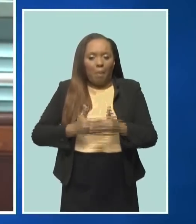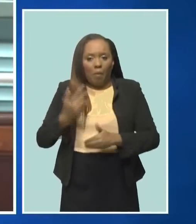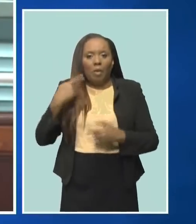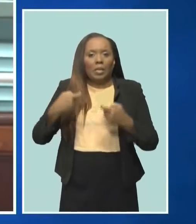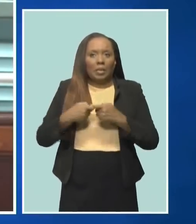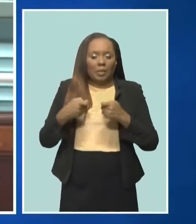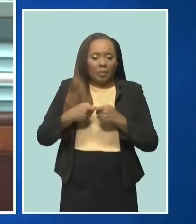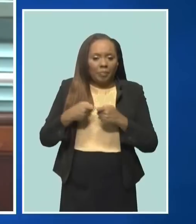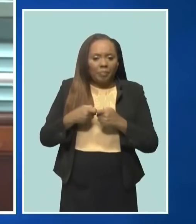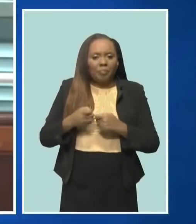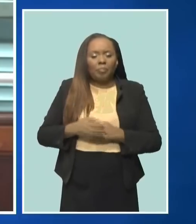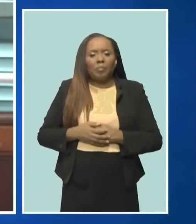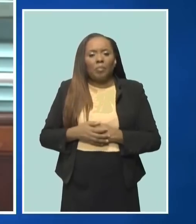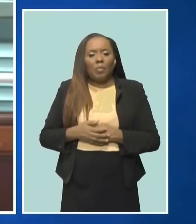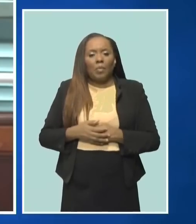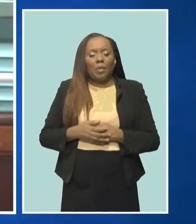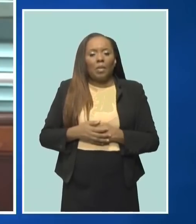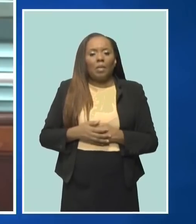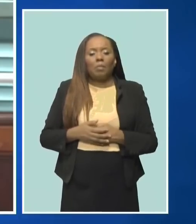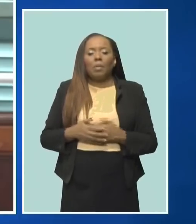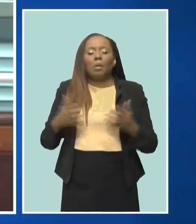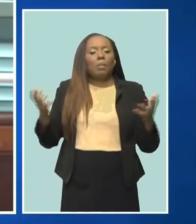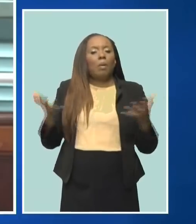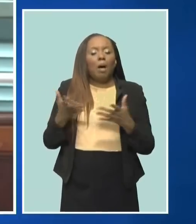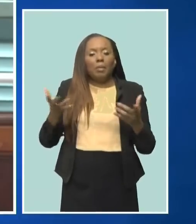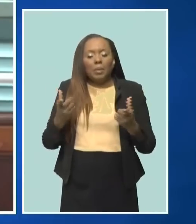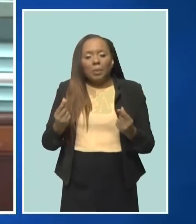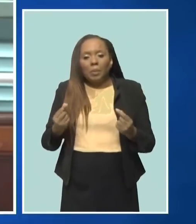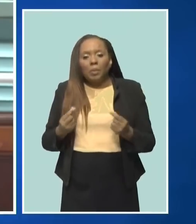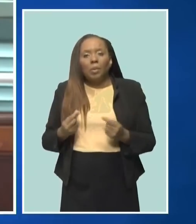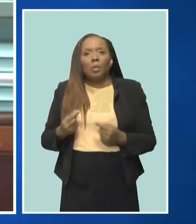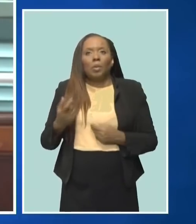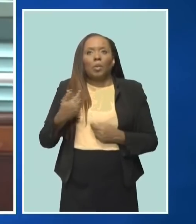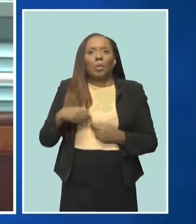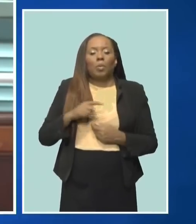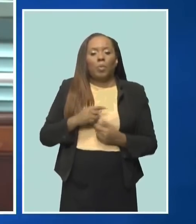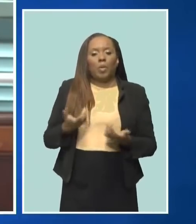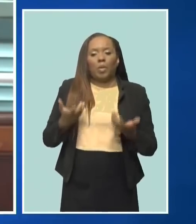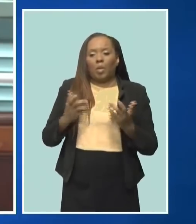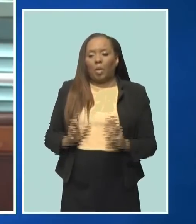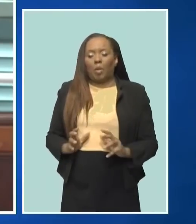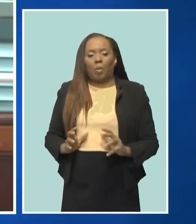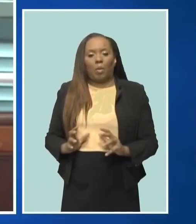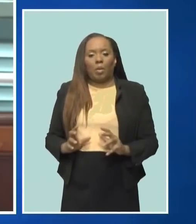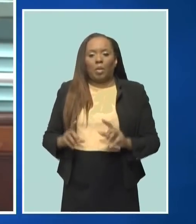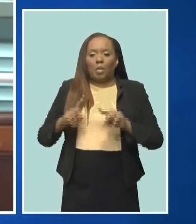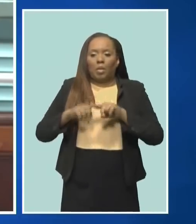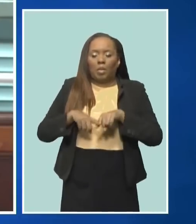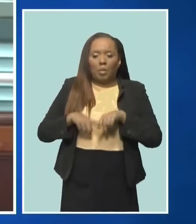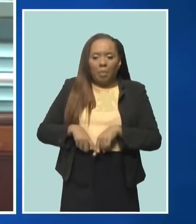Remove now, to some degree, the sole reliance on the middleman, which is the public utility.